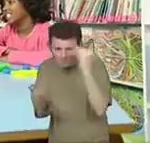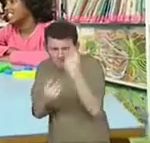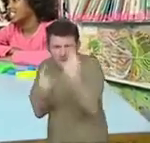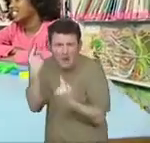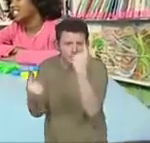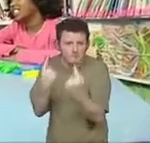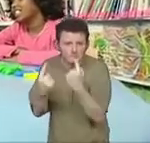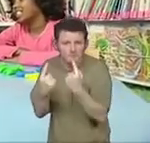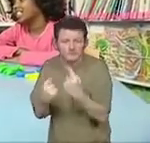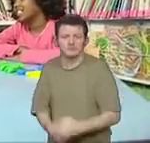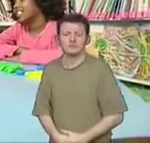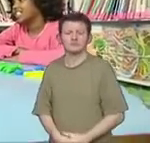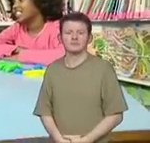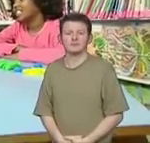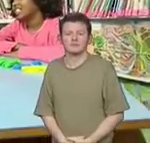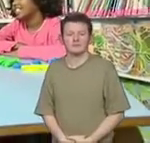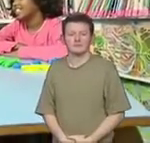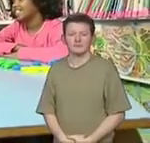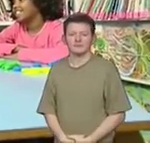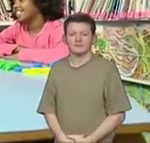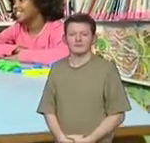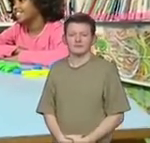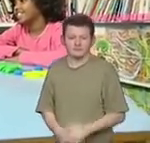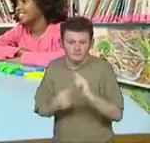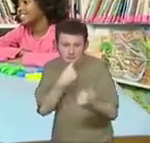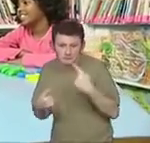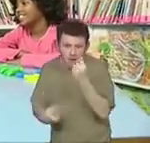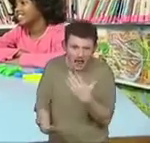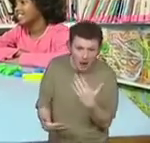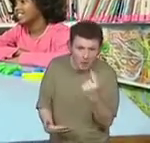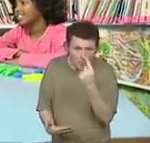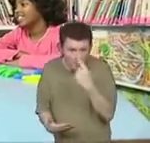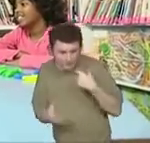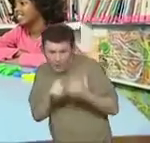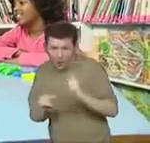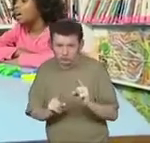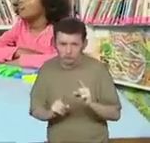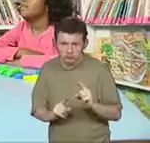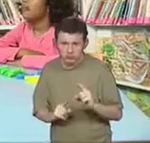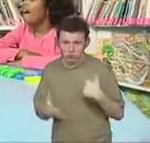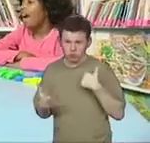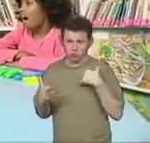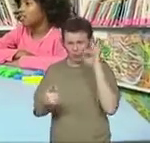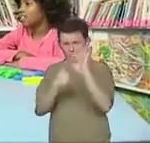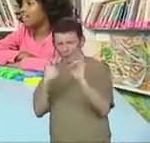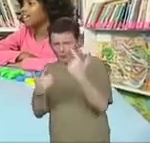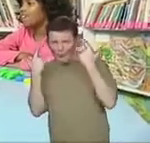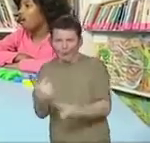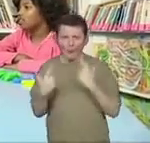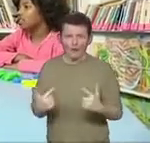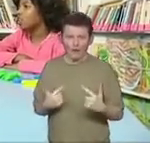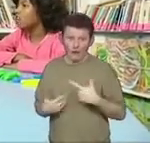lot of questions, don't you? Could you answer mine now? How do tiddly peeps find things out? By